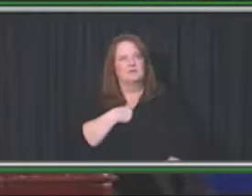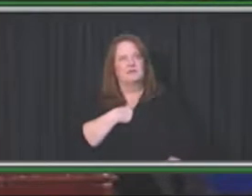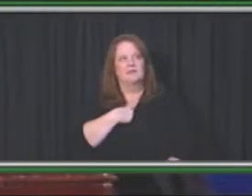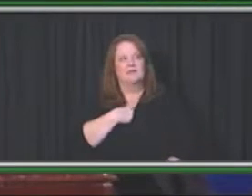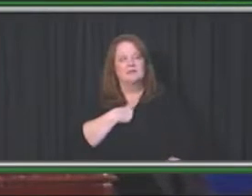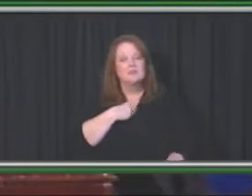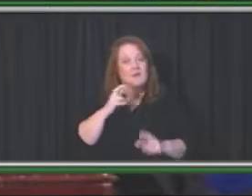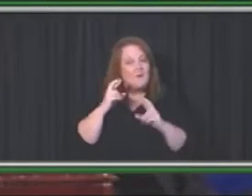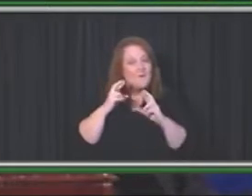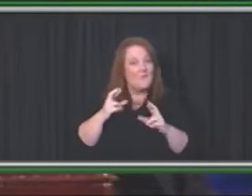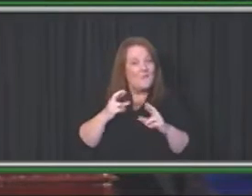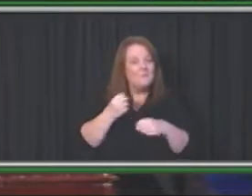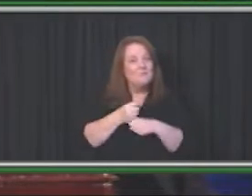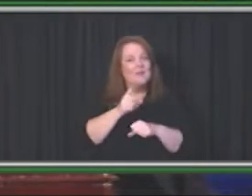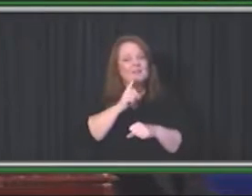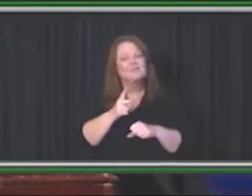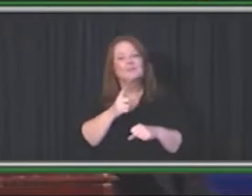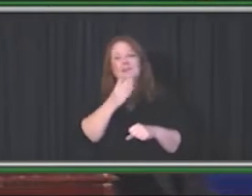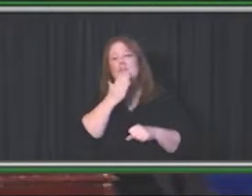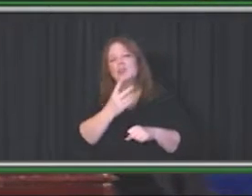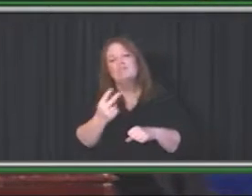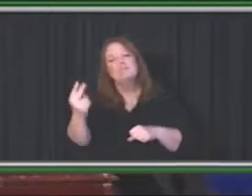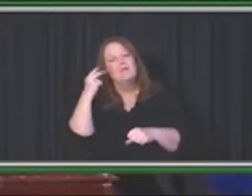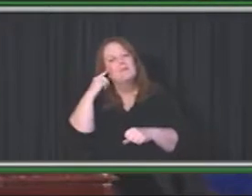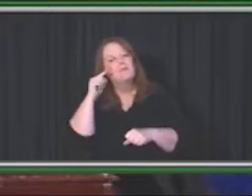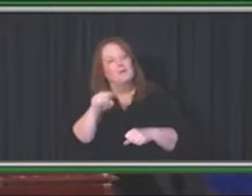that I can make it a memorable moment for you.